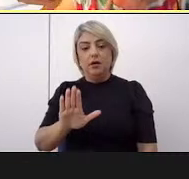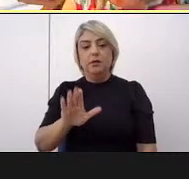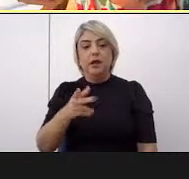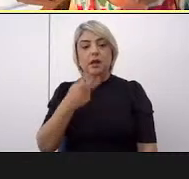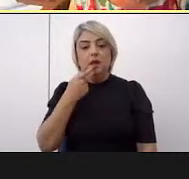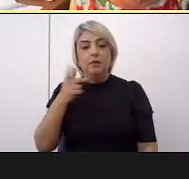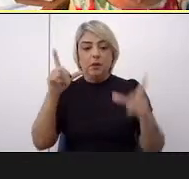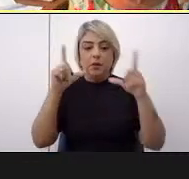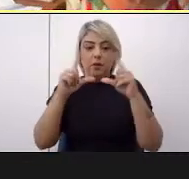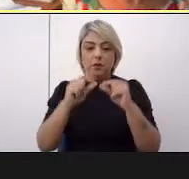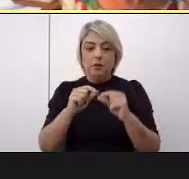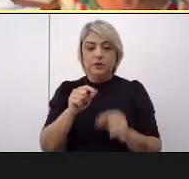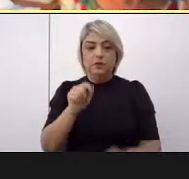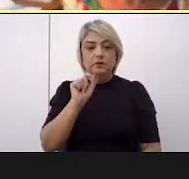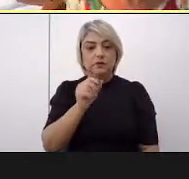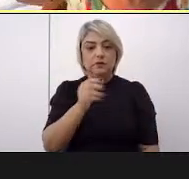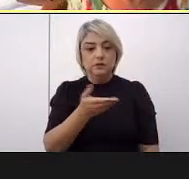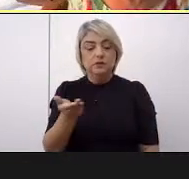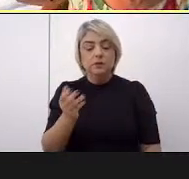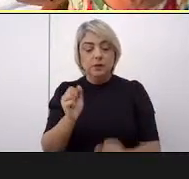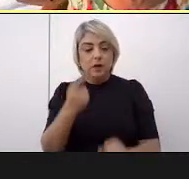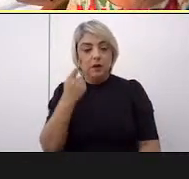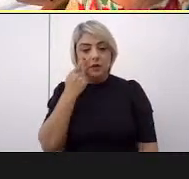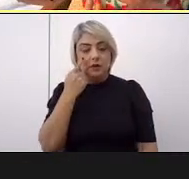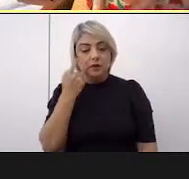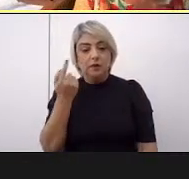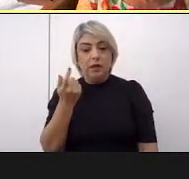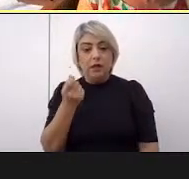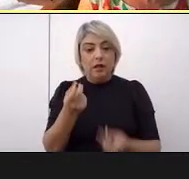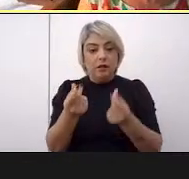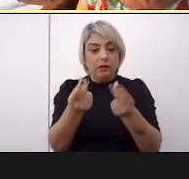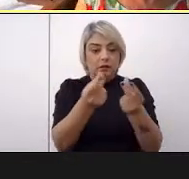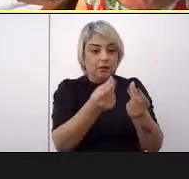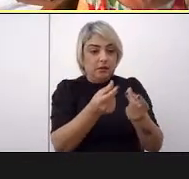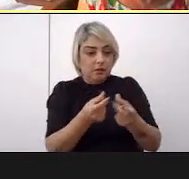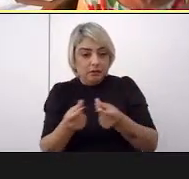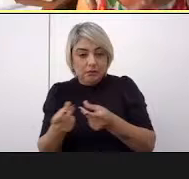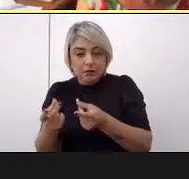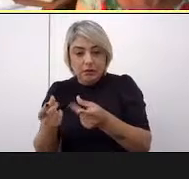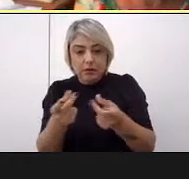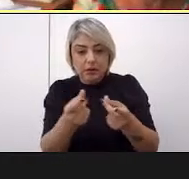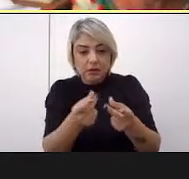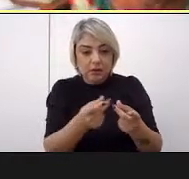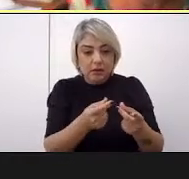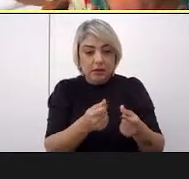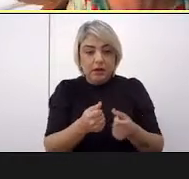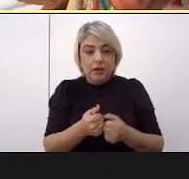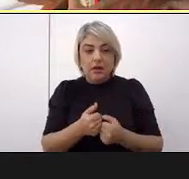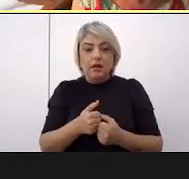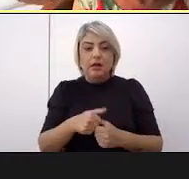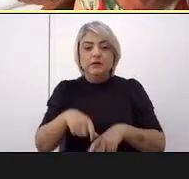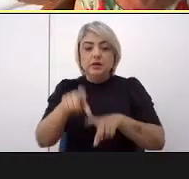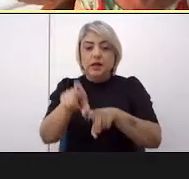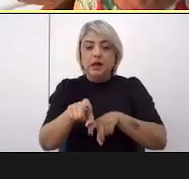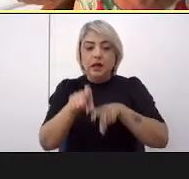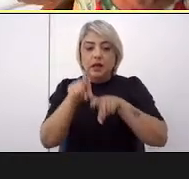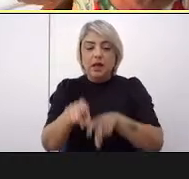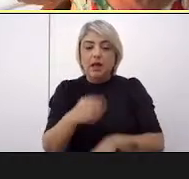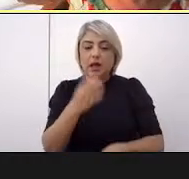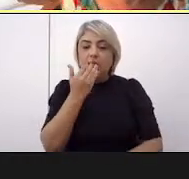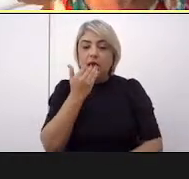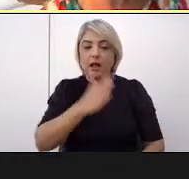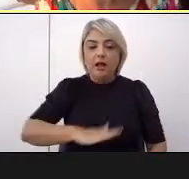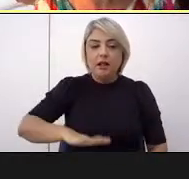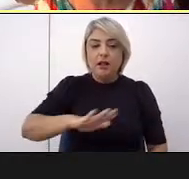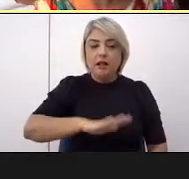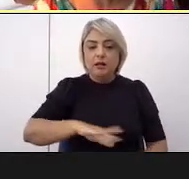see a further marketization of the agri-food field through the coming of new private actors as policymakers